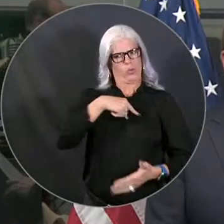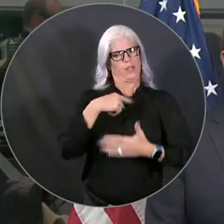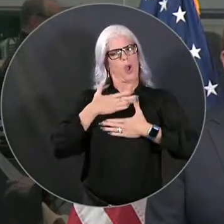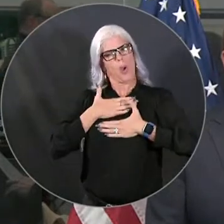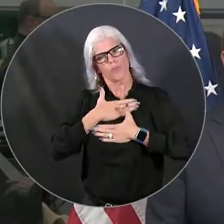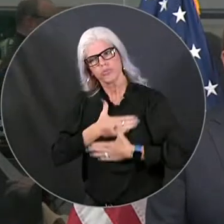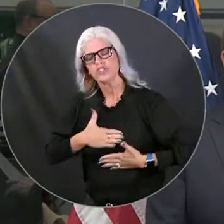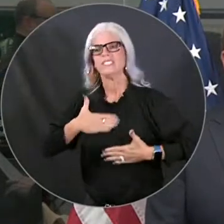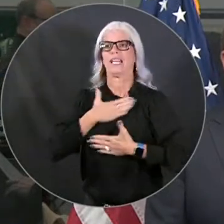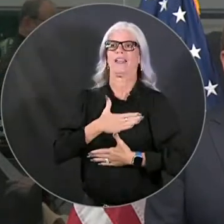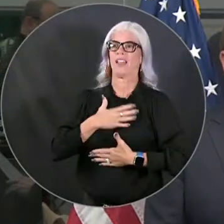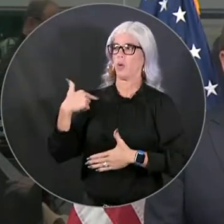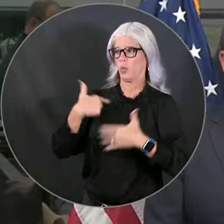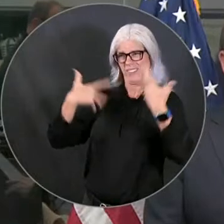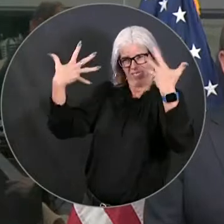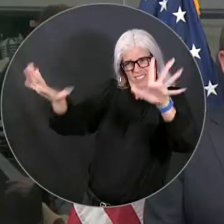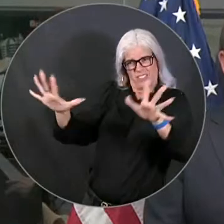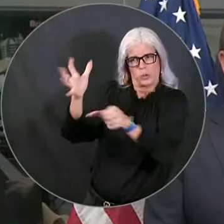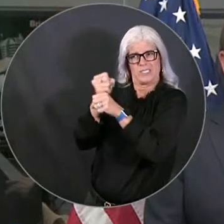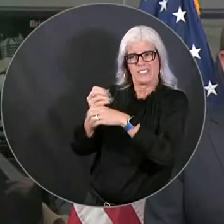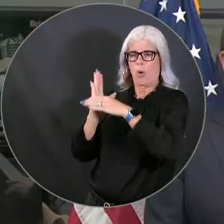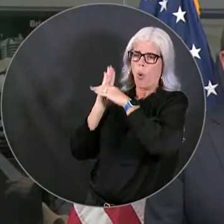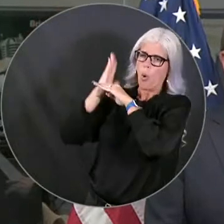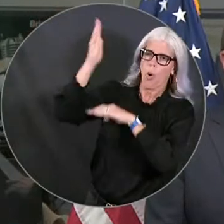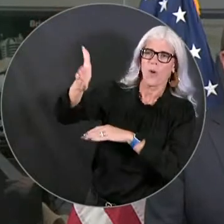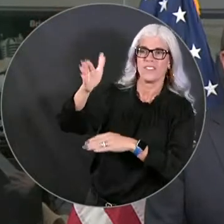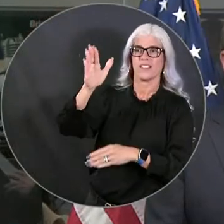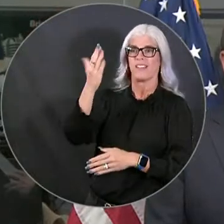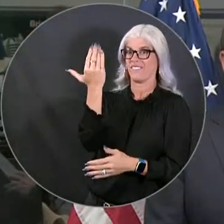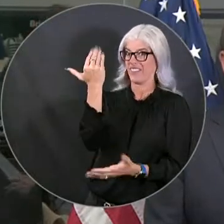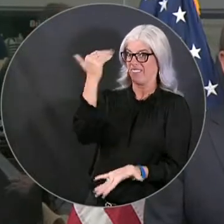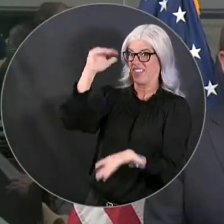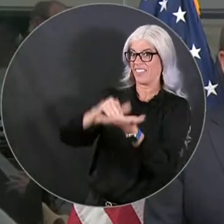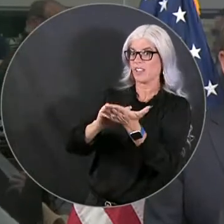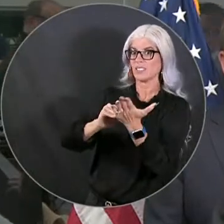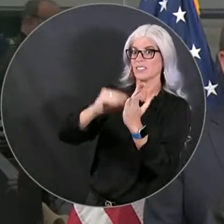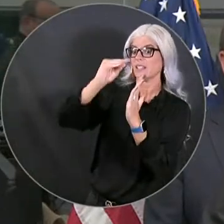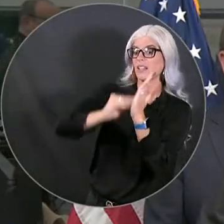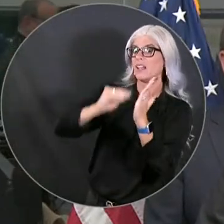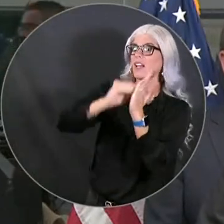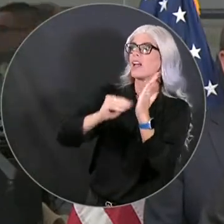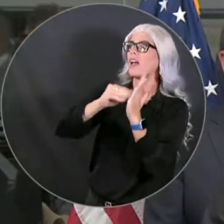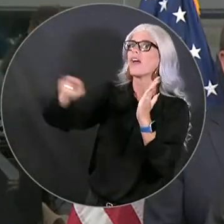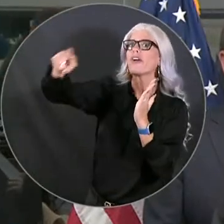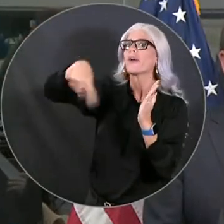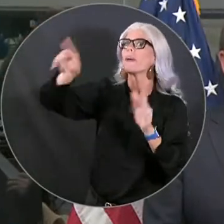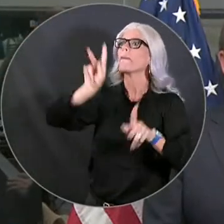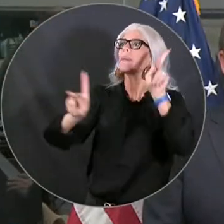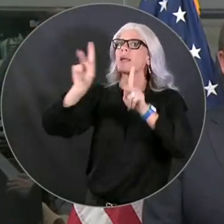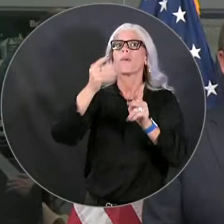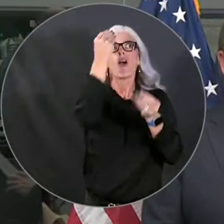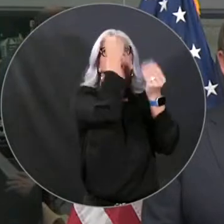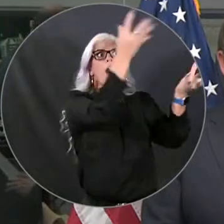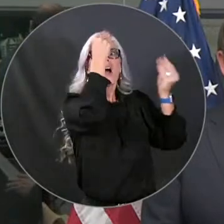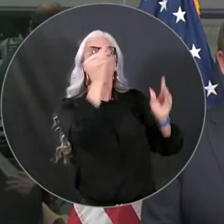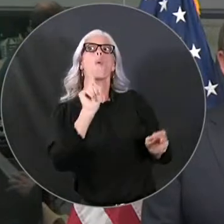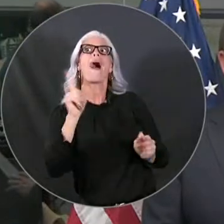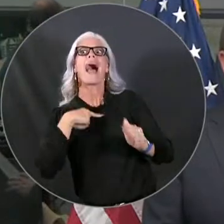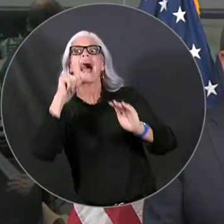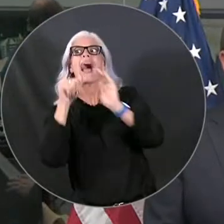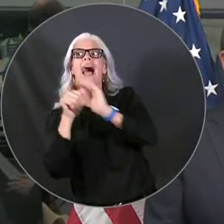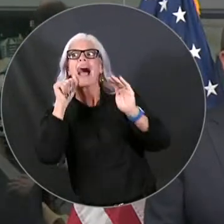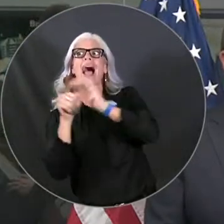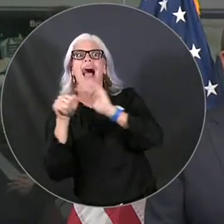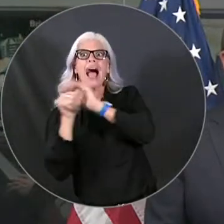15,000 inputs to our shelter-in-place system. So we want to encourage you, if you are sheltering in place, or you know someone that